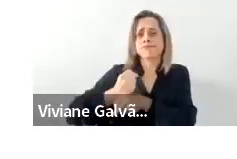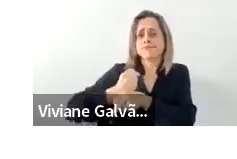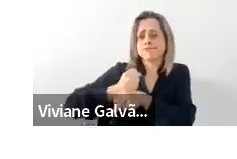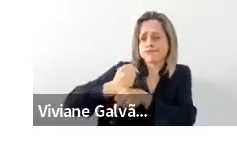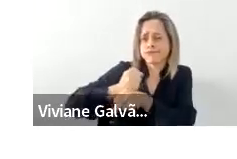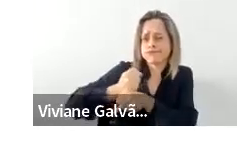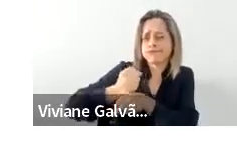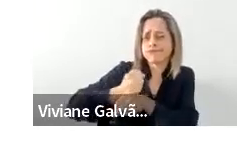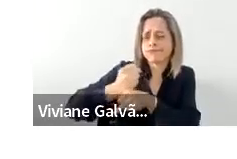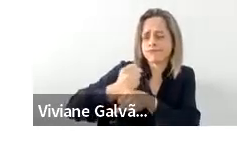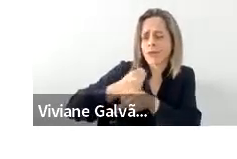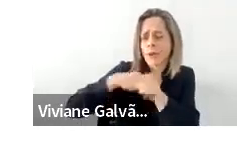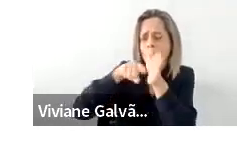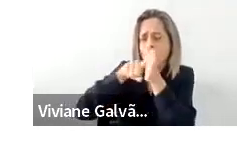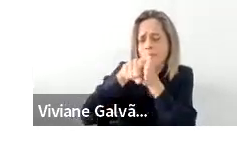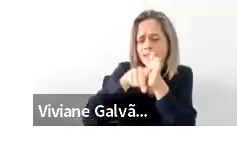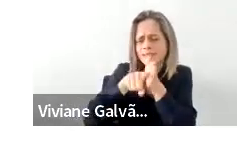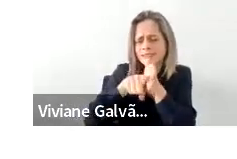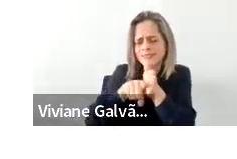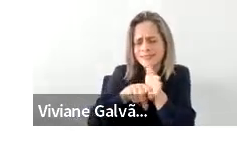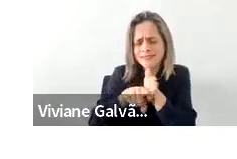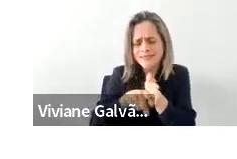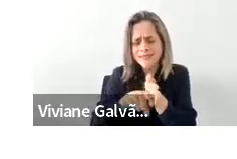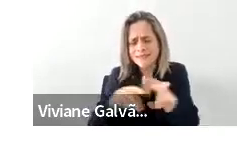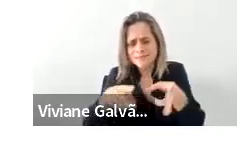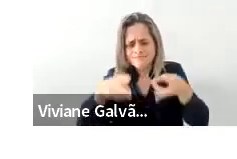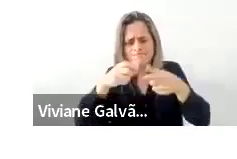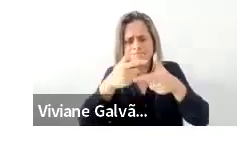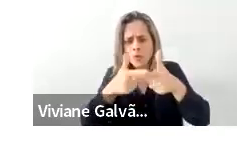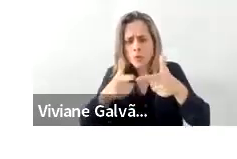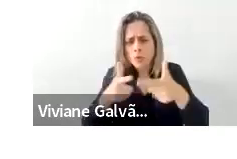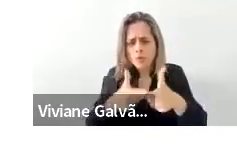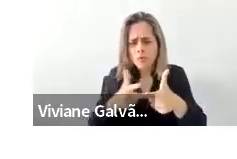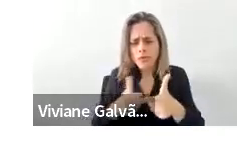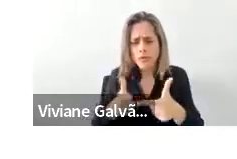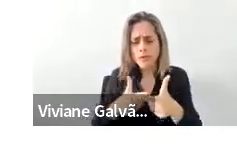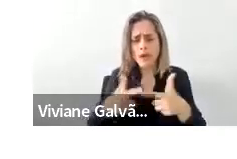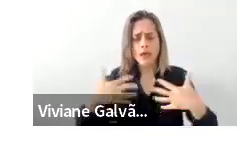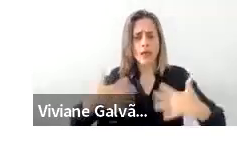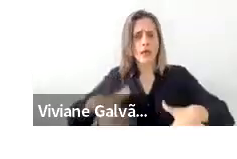But what then, in that context,